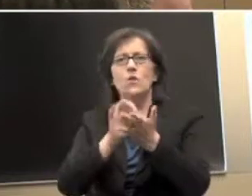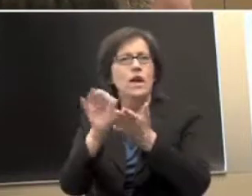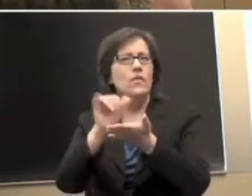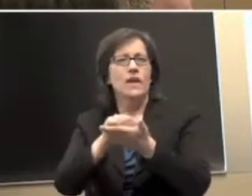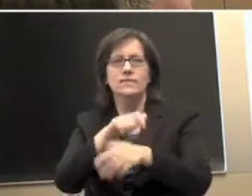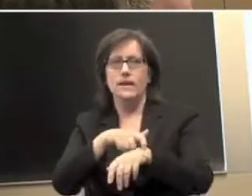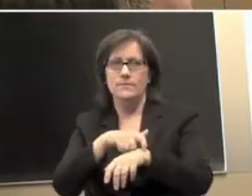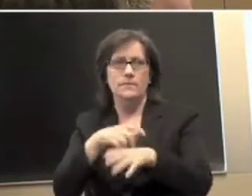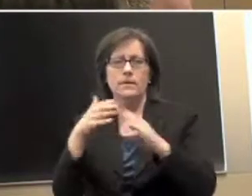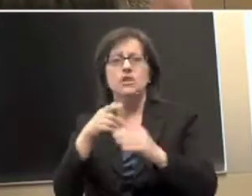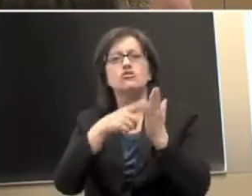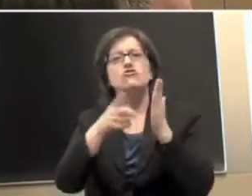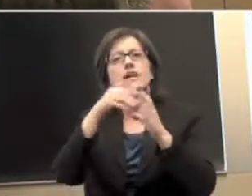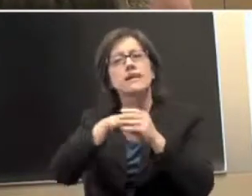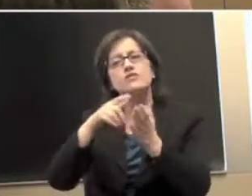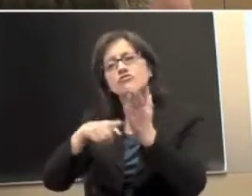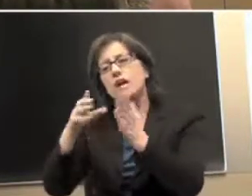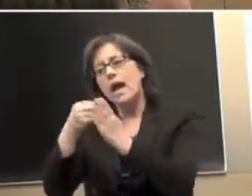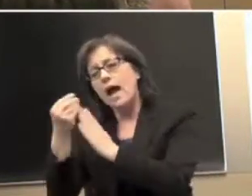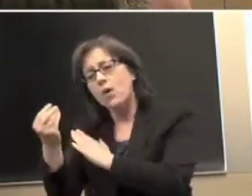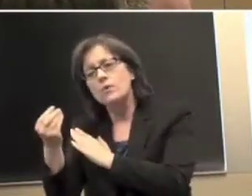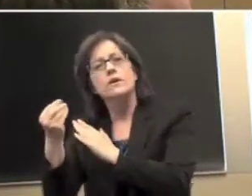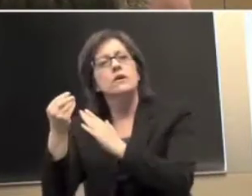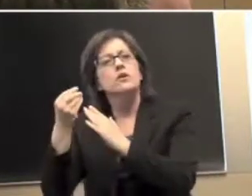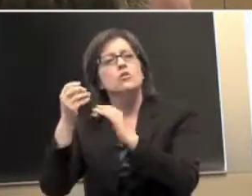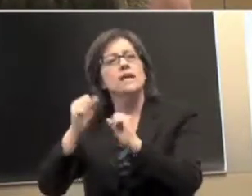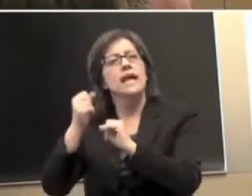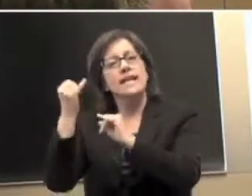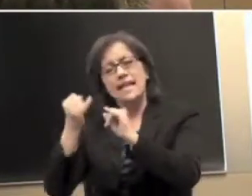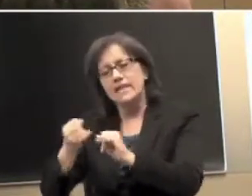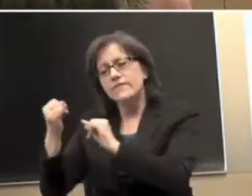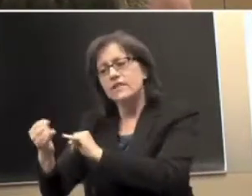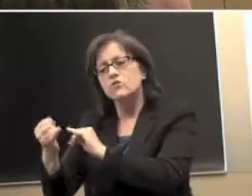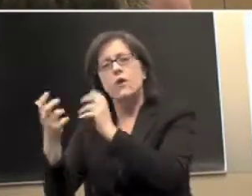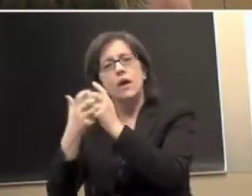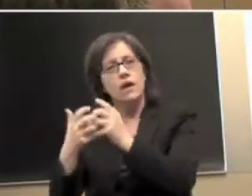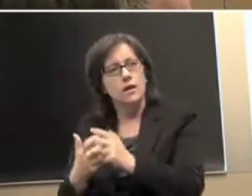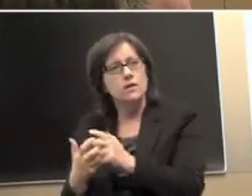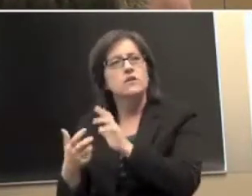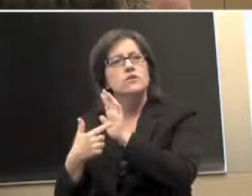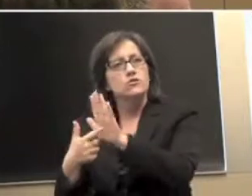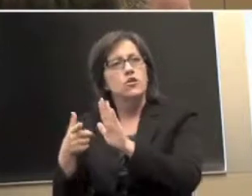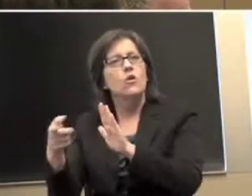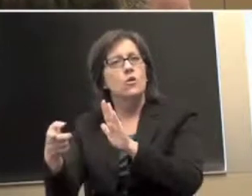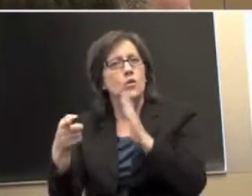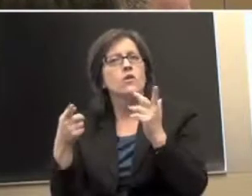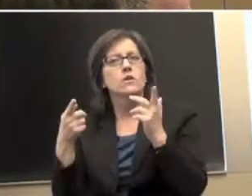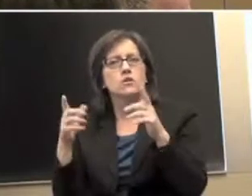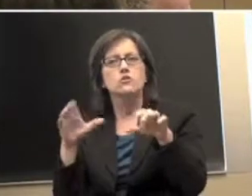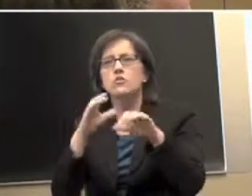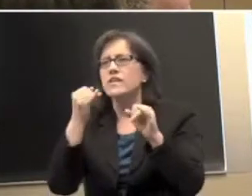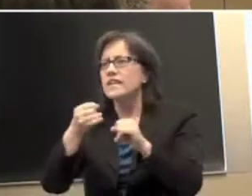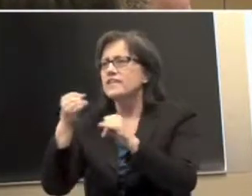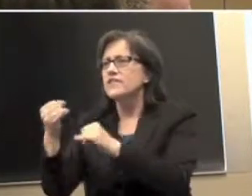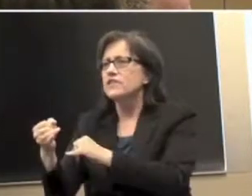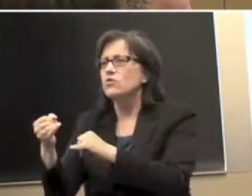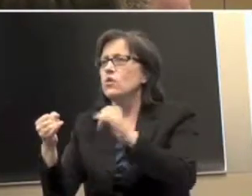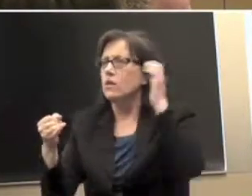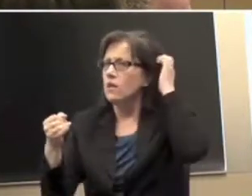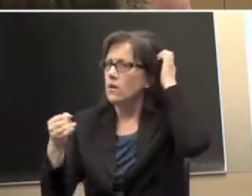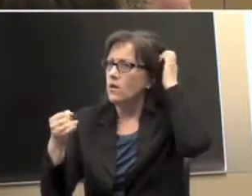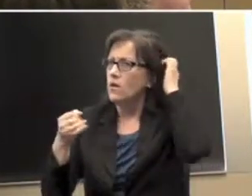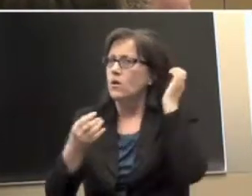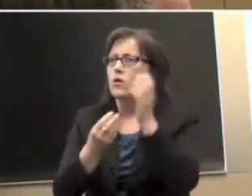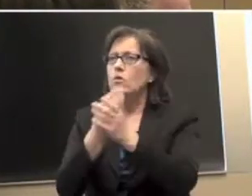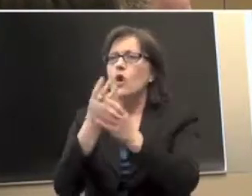and check-out, but we were going to individualize it so that we could show his growth. We were going to do the rewards, as you had suggested. And one of the things he'd like